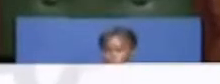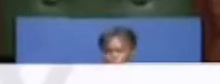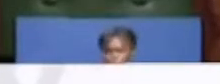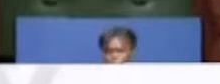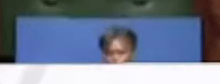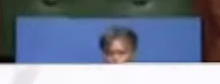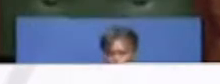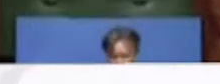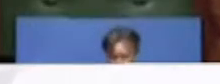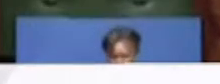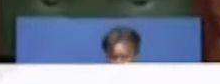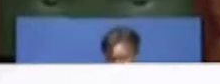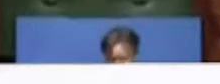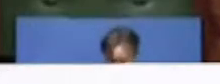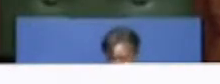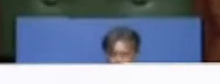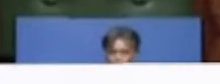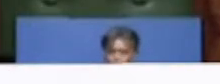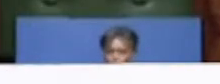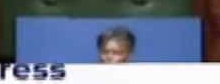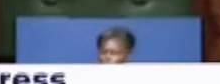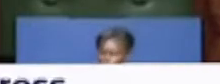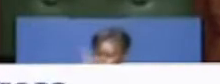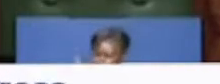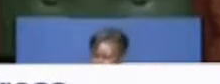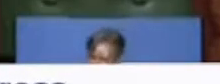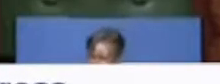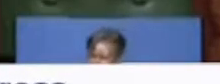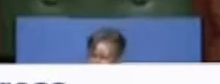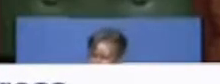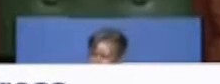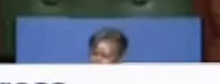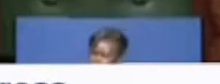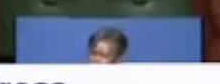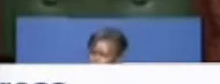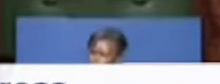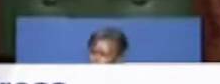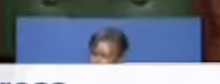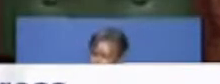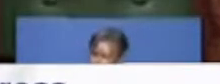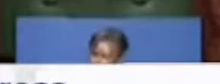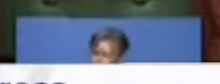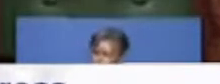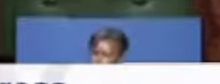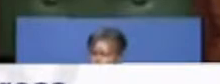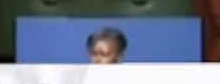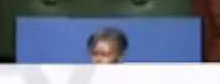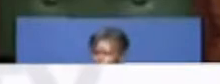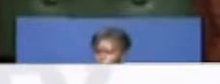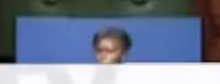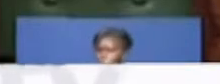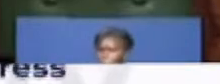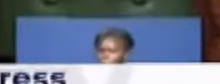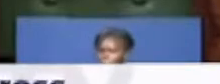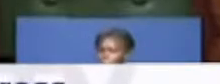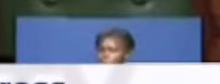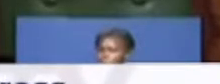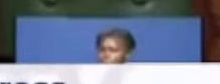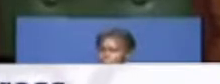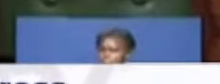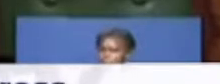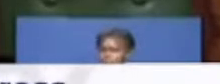2017. The only question is, what should we do with this constitutional moment? If we do not embrace